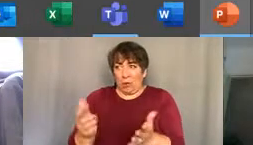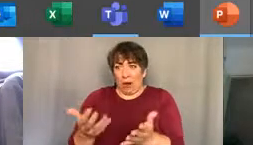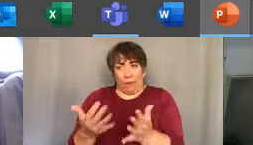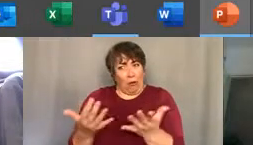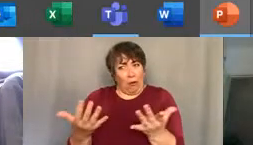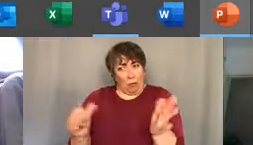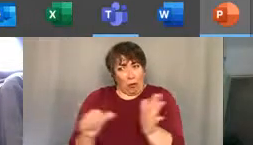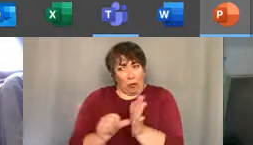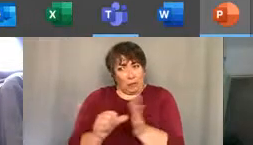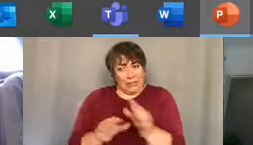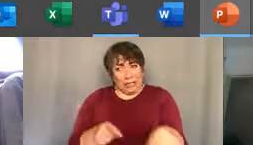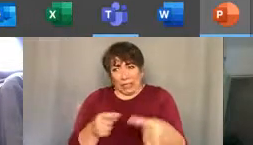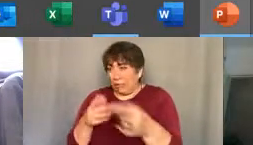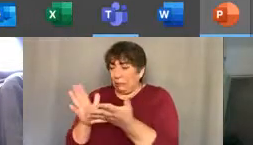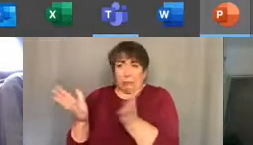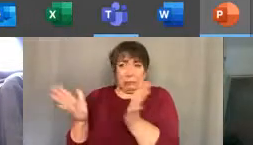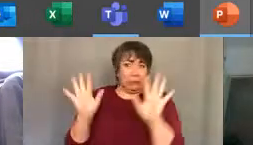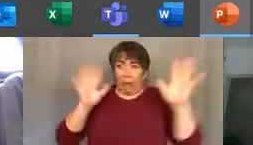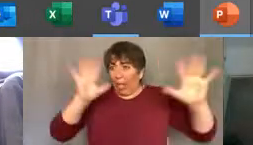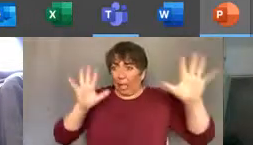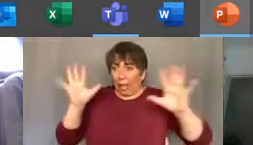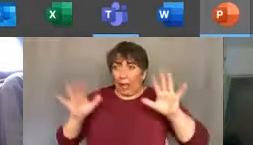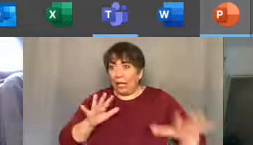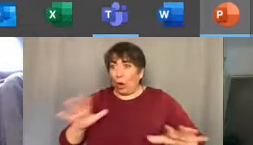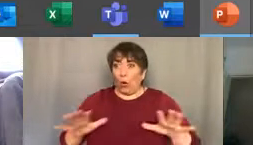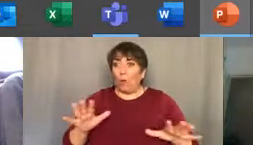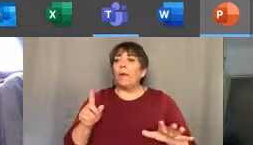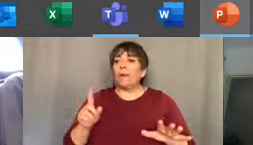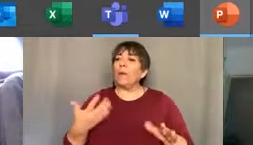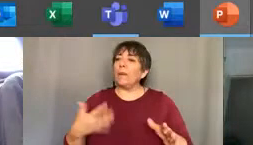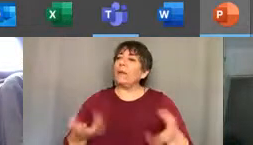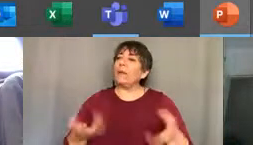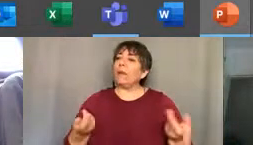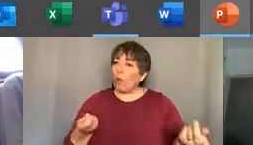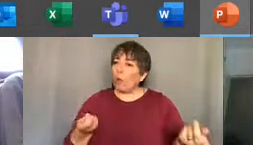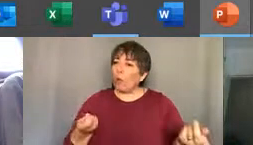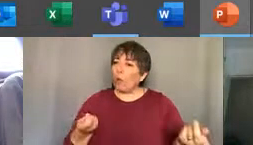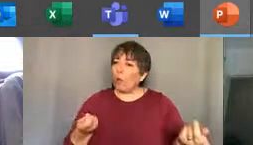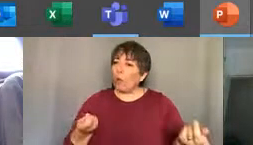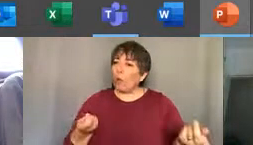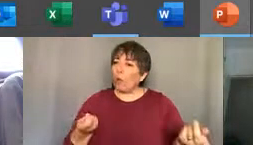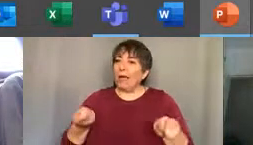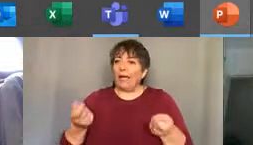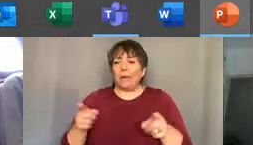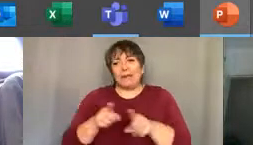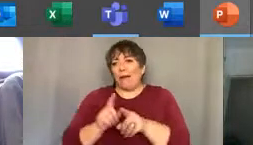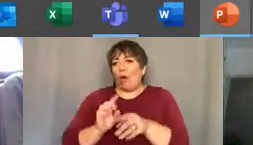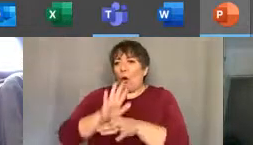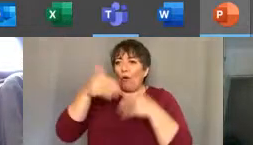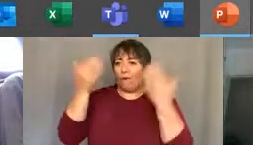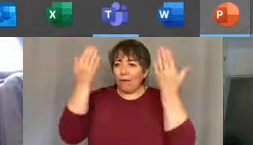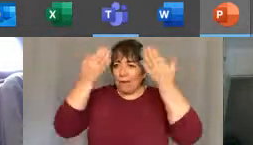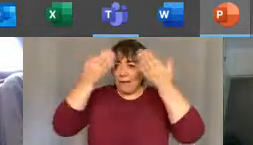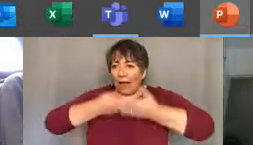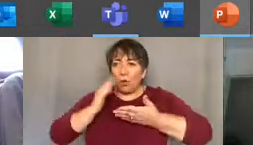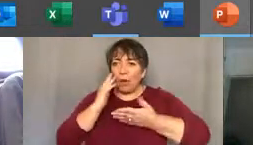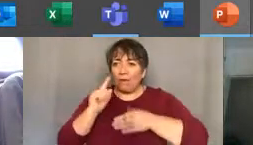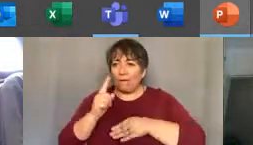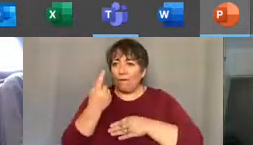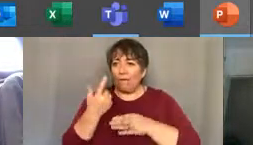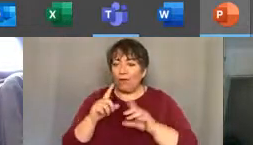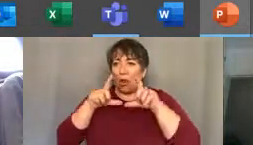that over the year it was a 95% increase, but literally overnight, when the first lockdown hit, we saw